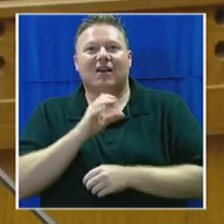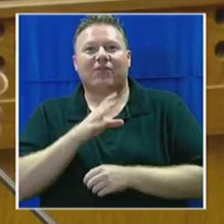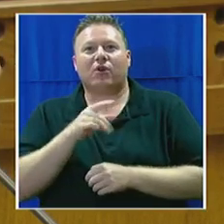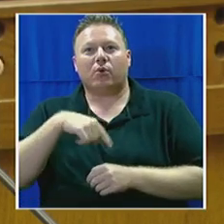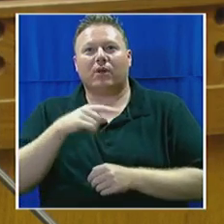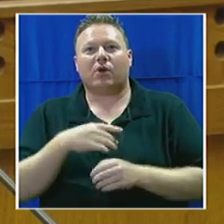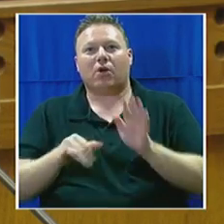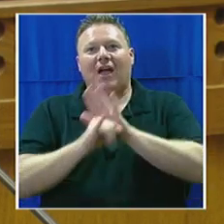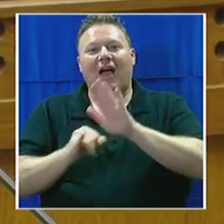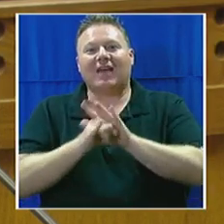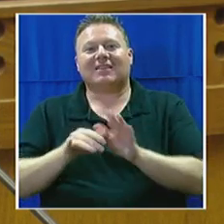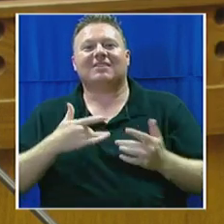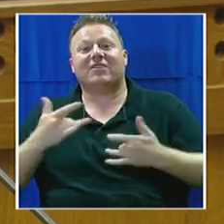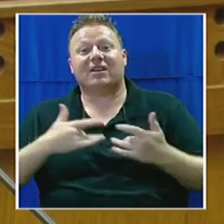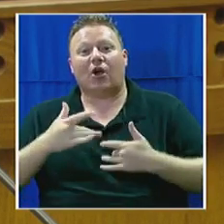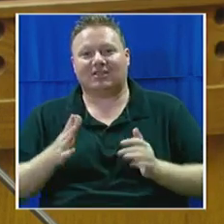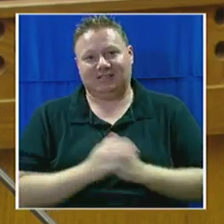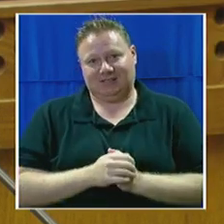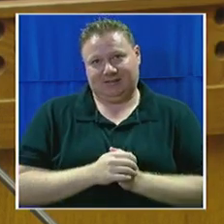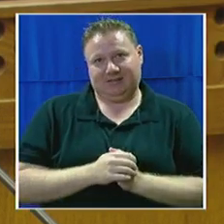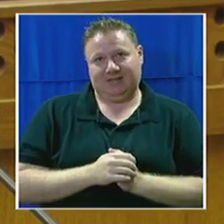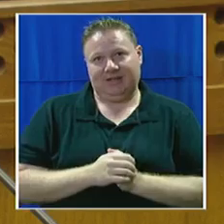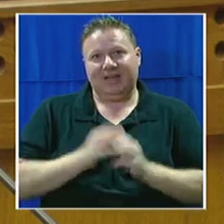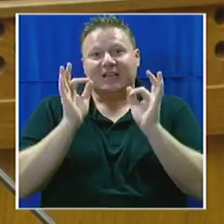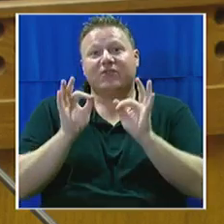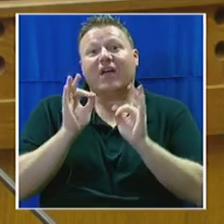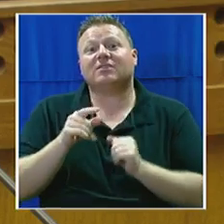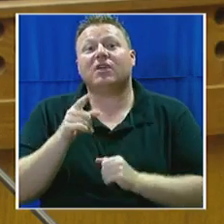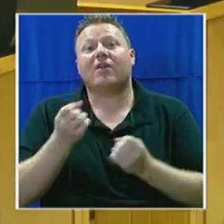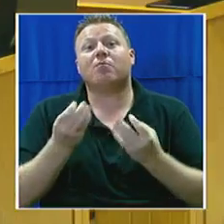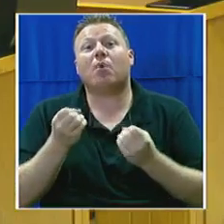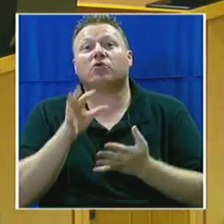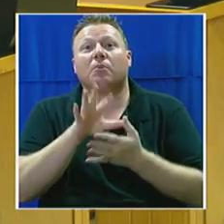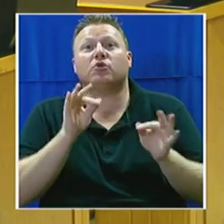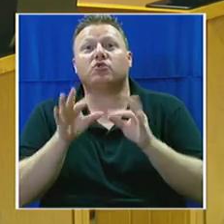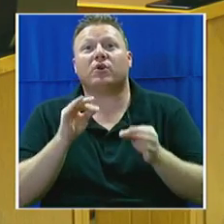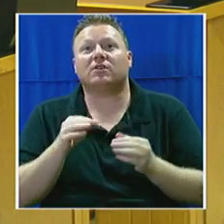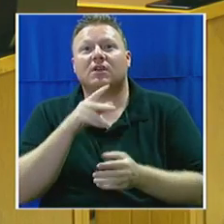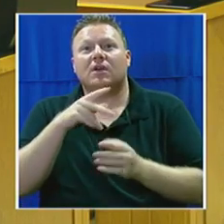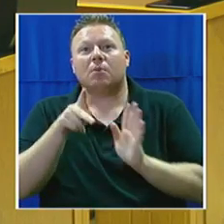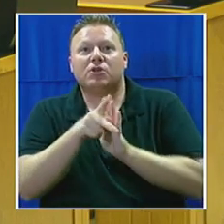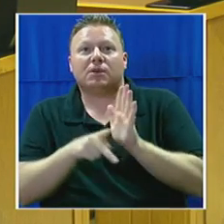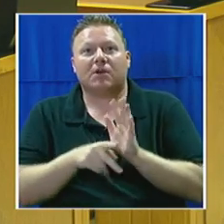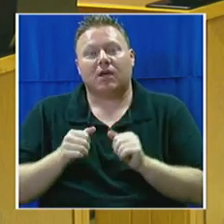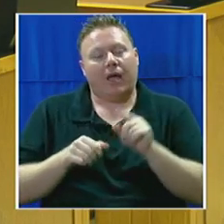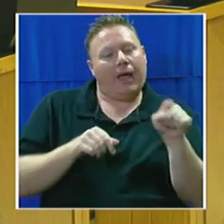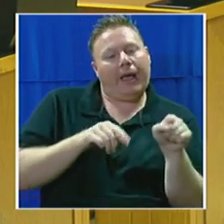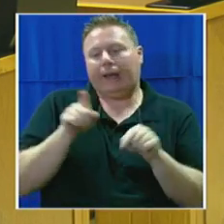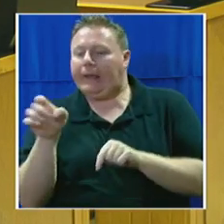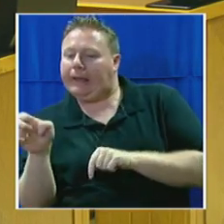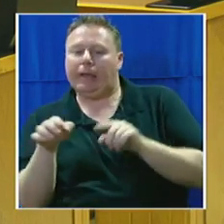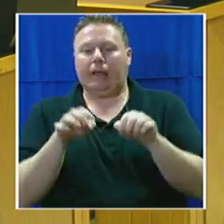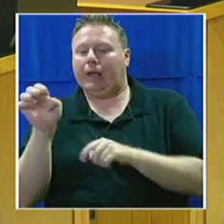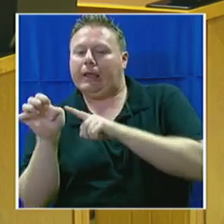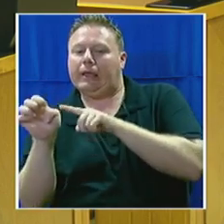call identity crisis. In fact, they have a multiple choice of principle. You choose from A to E, E